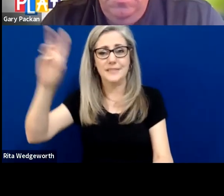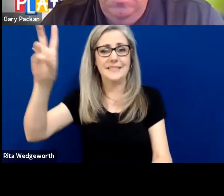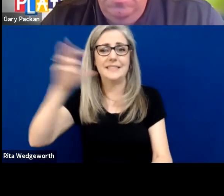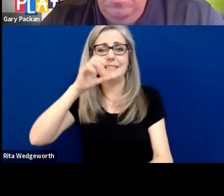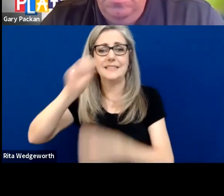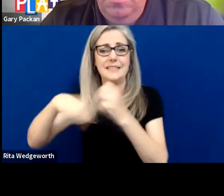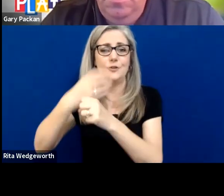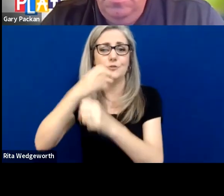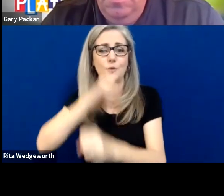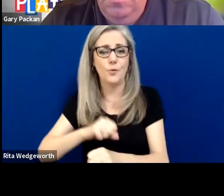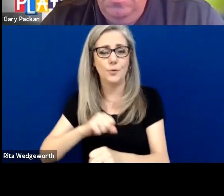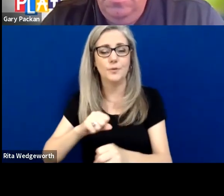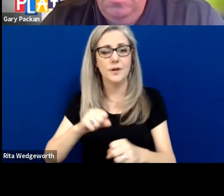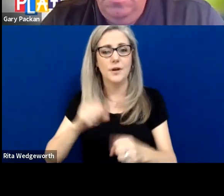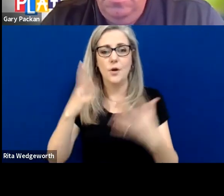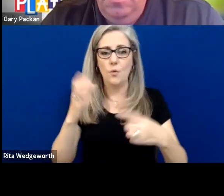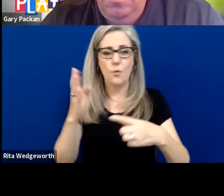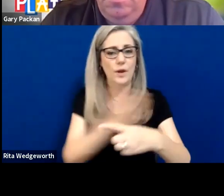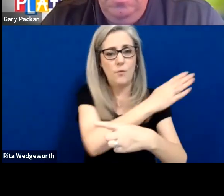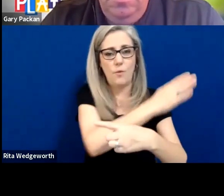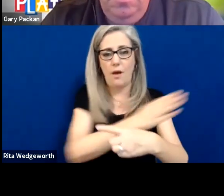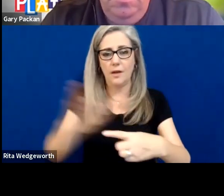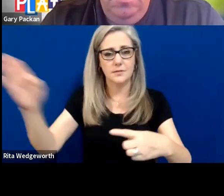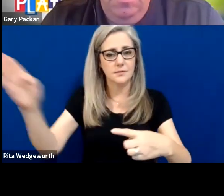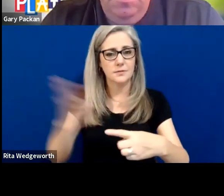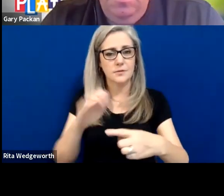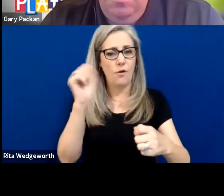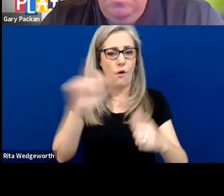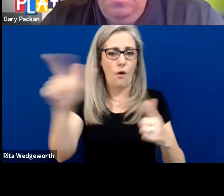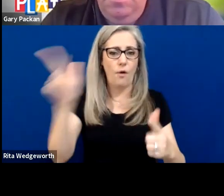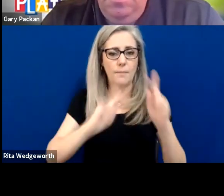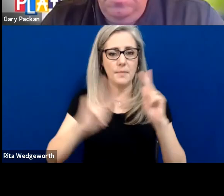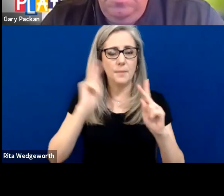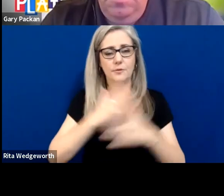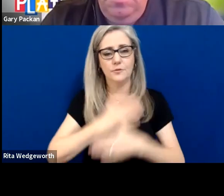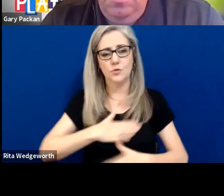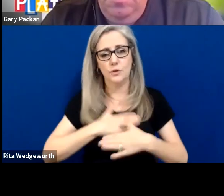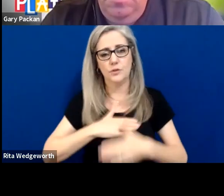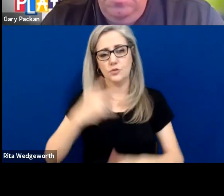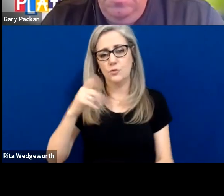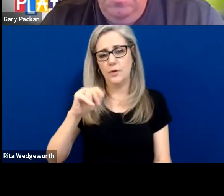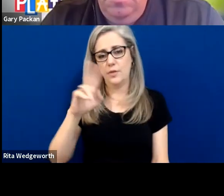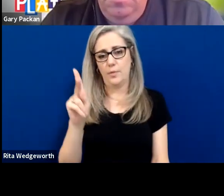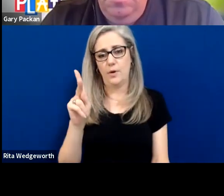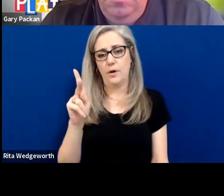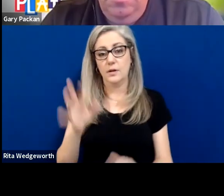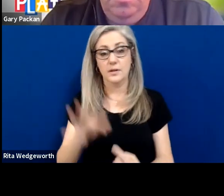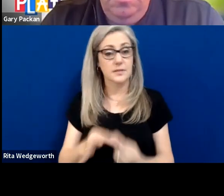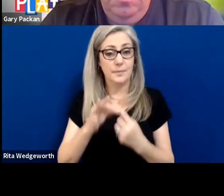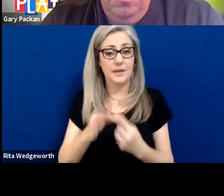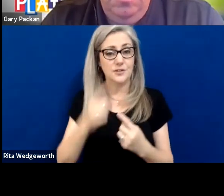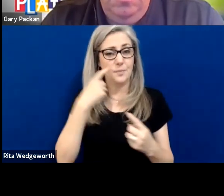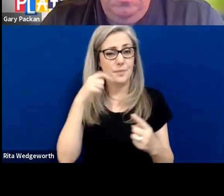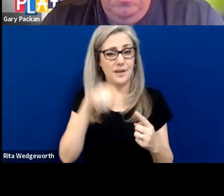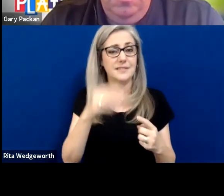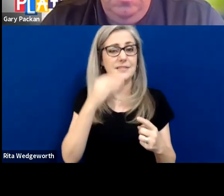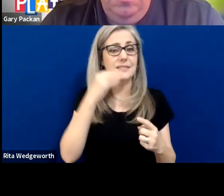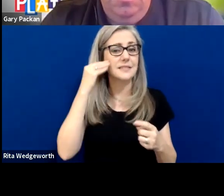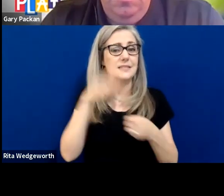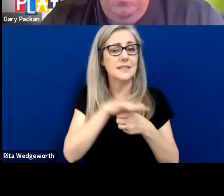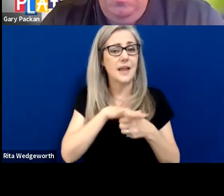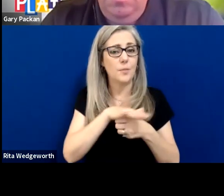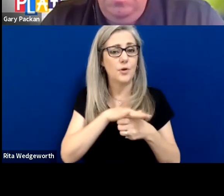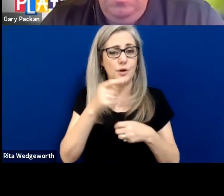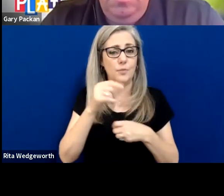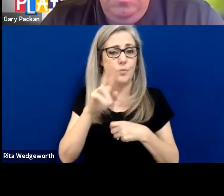So, you know, we want everyone to be able to enjoy that park. We wouldn't, especially this being a neighborhood park,